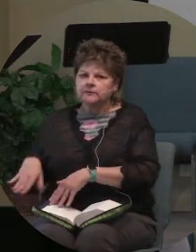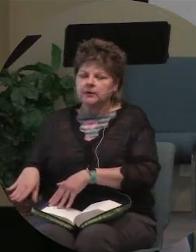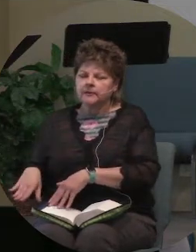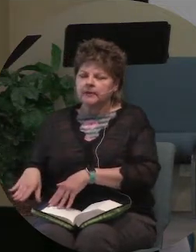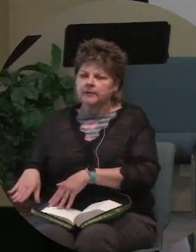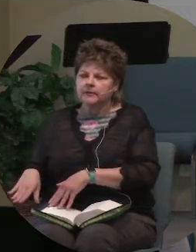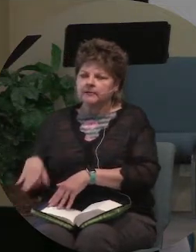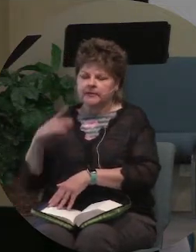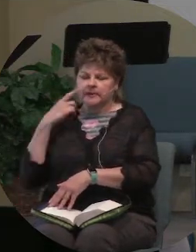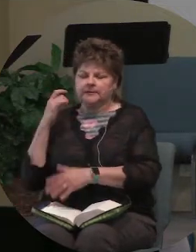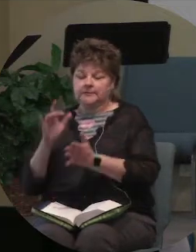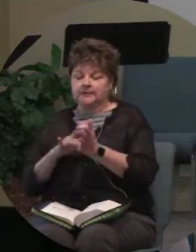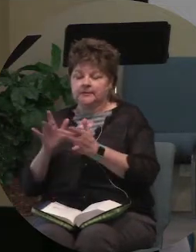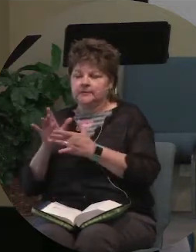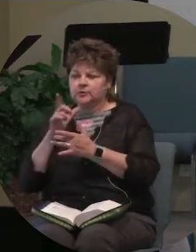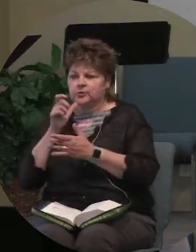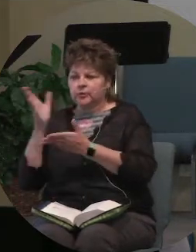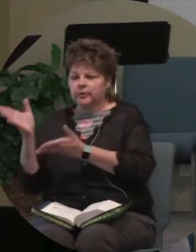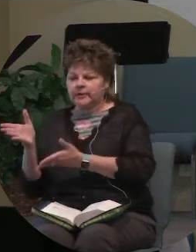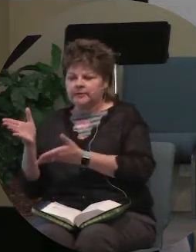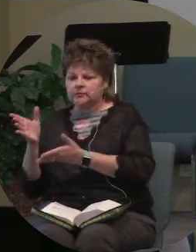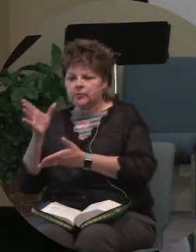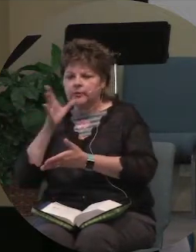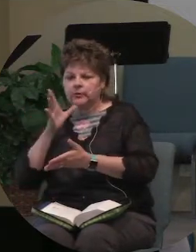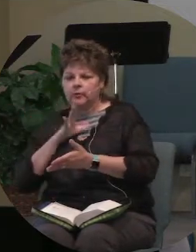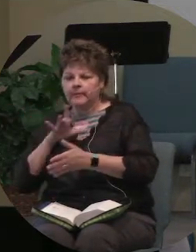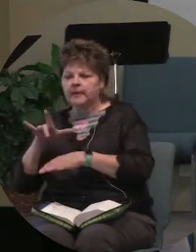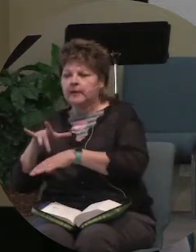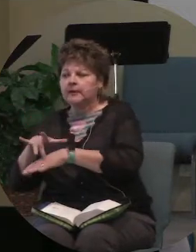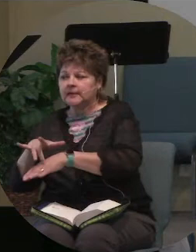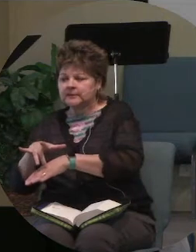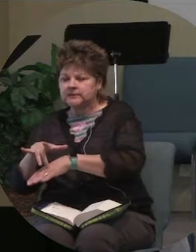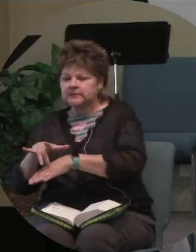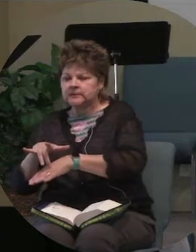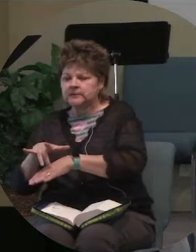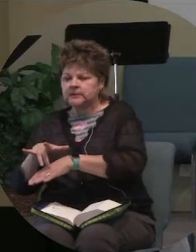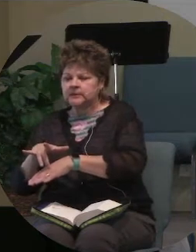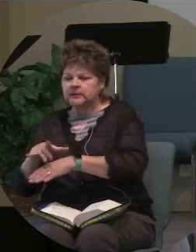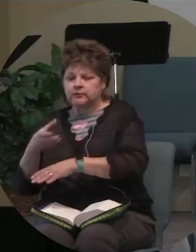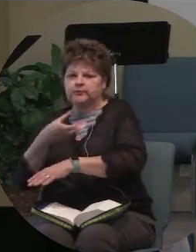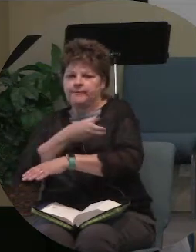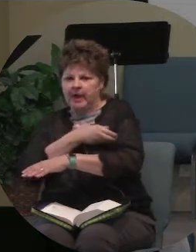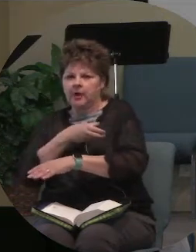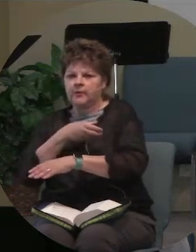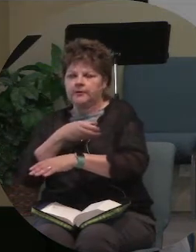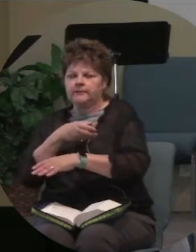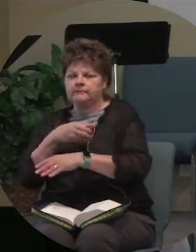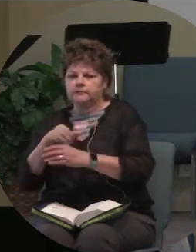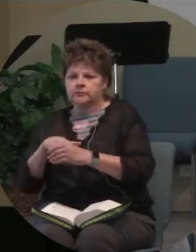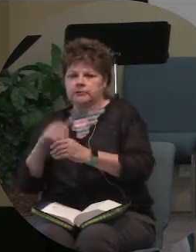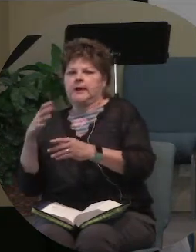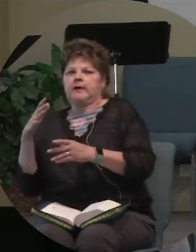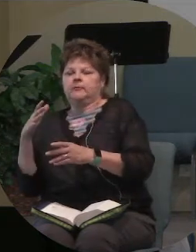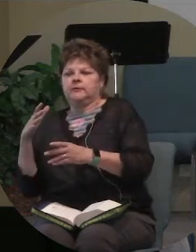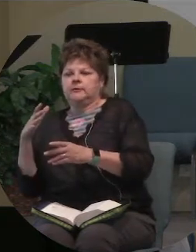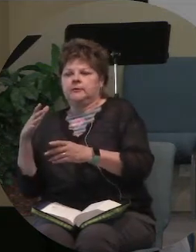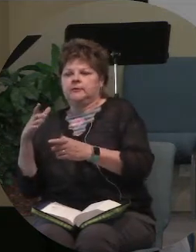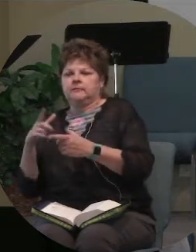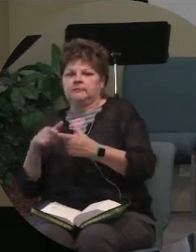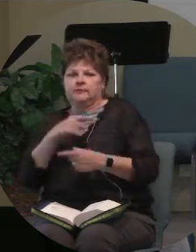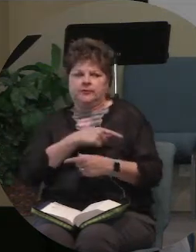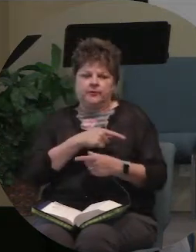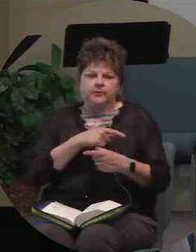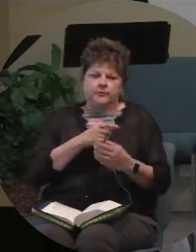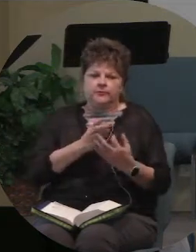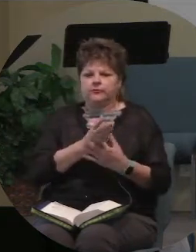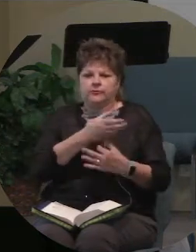And because Jesus is Jesus, when that woman touches the hem of his garment, there is power that flows out of Jesus into her by the power of the Holy Spirit,